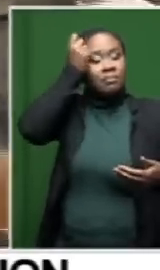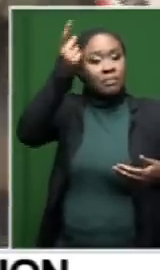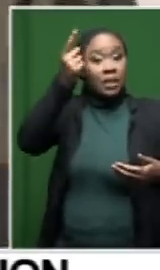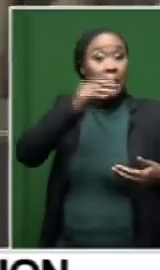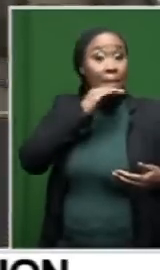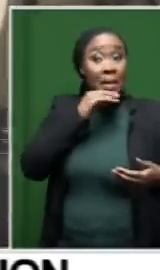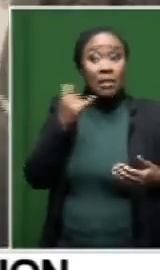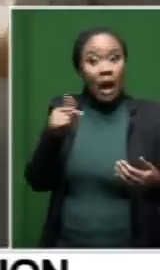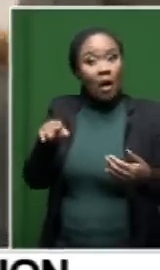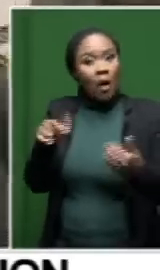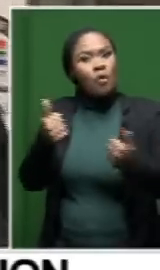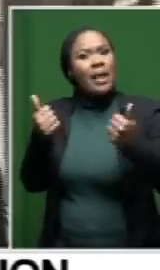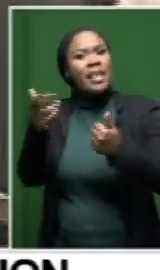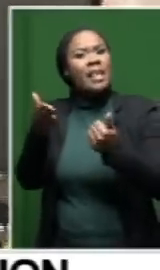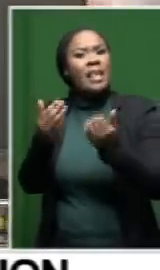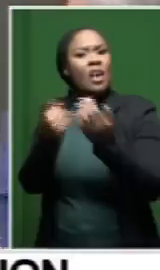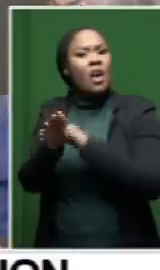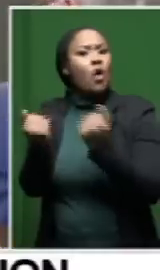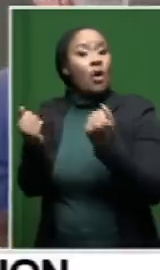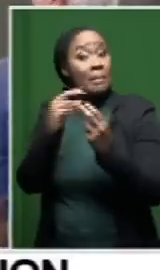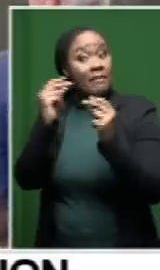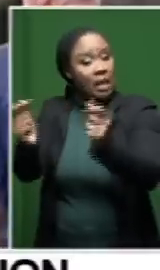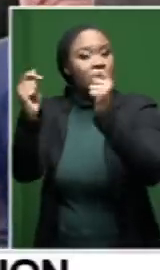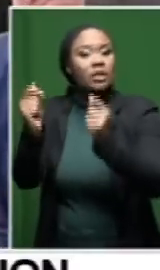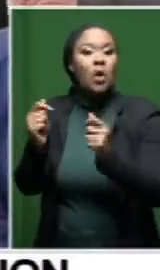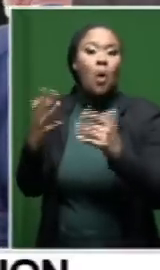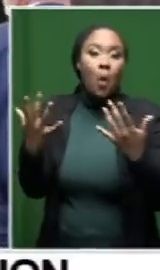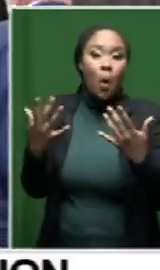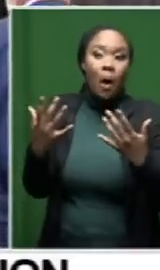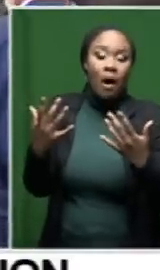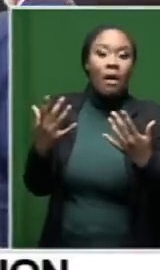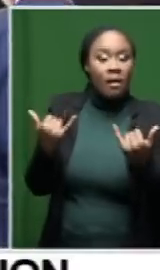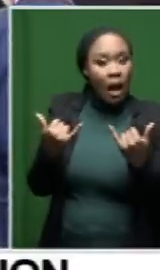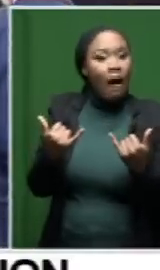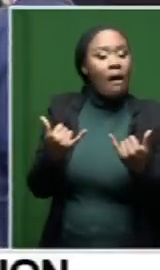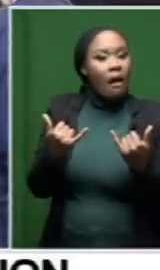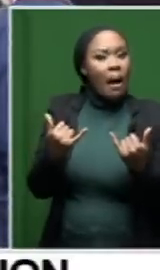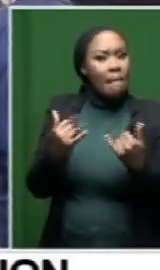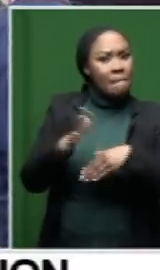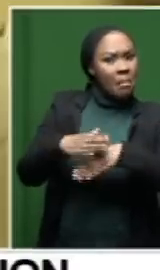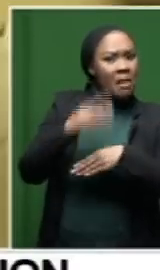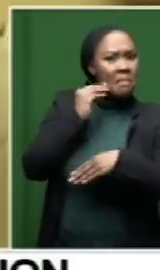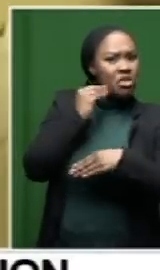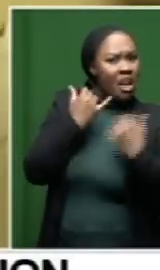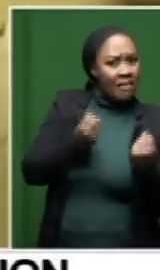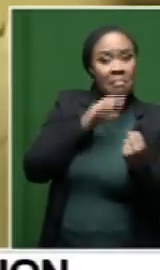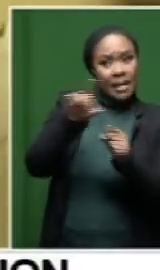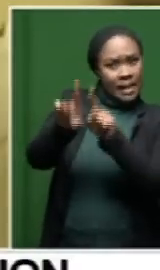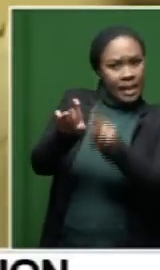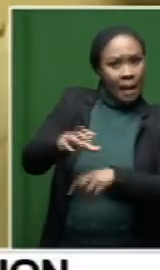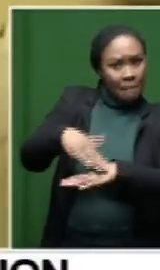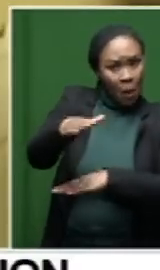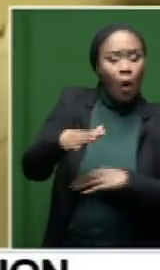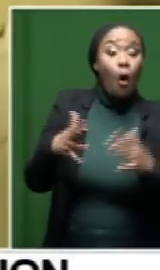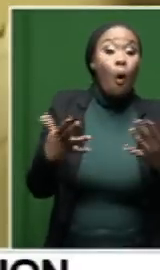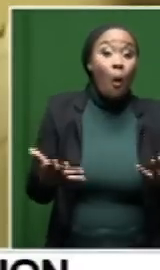either expedite those prosecutions or add additional information to those prosecutions, or whether it will create, I